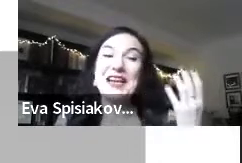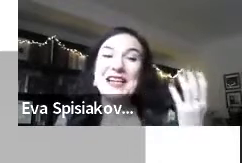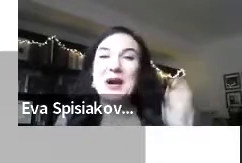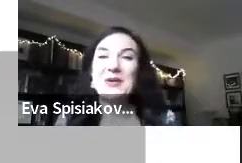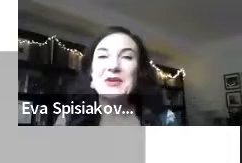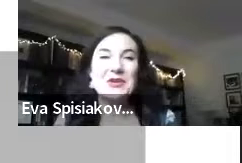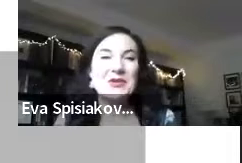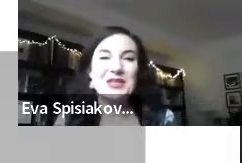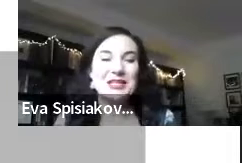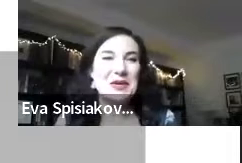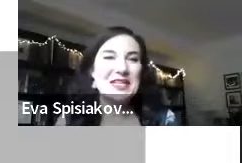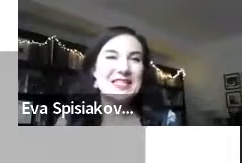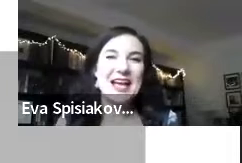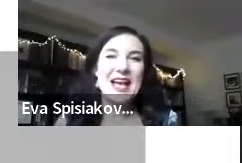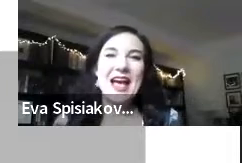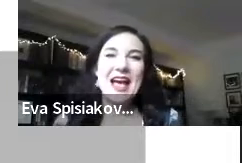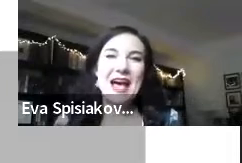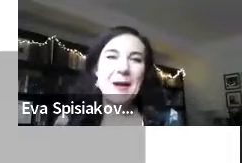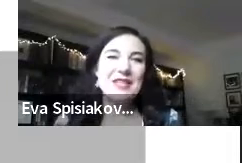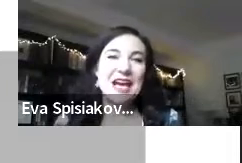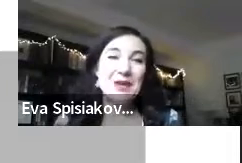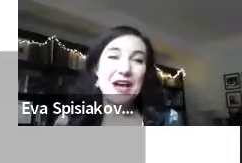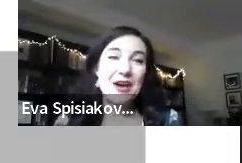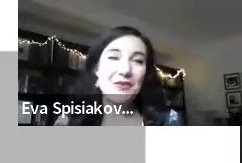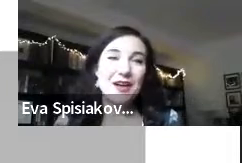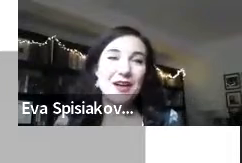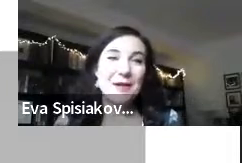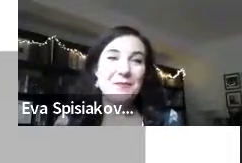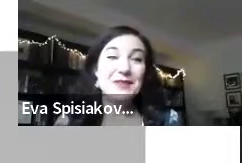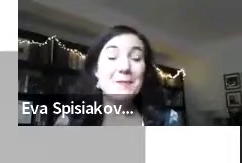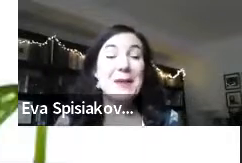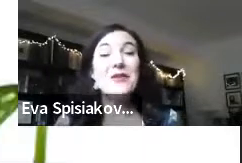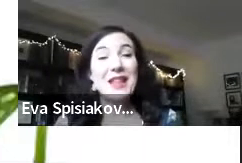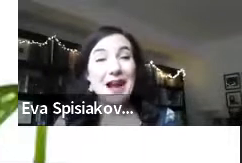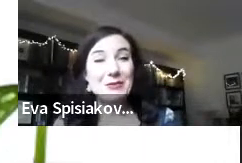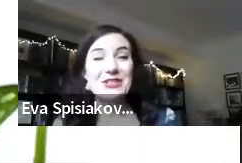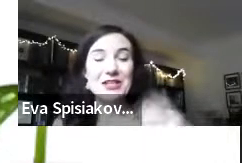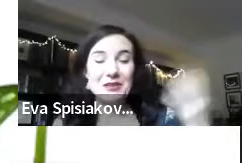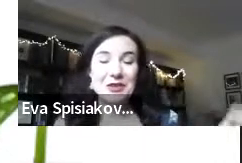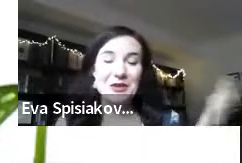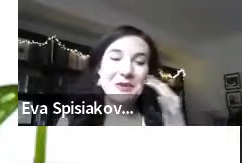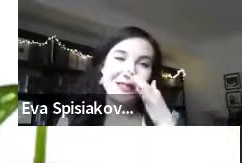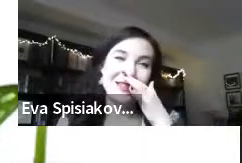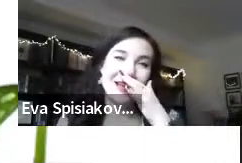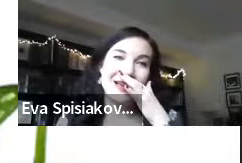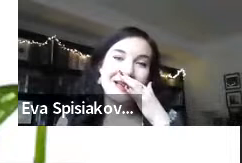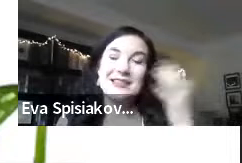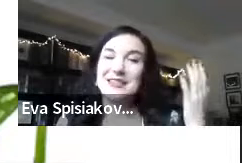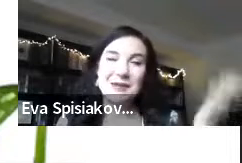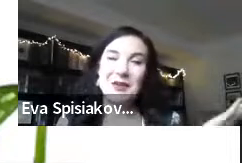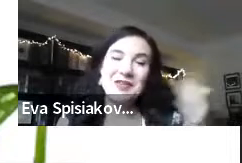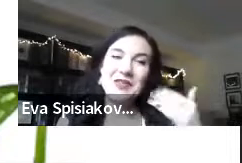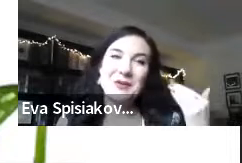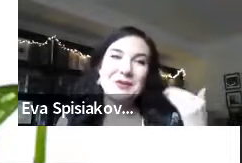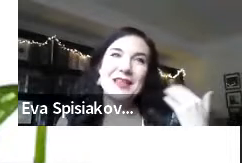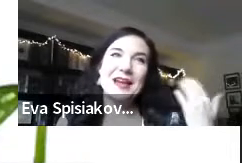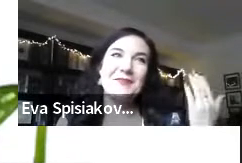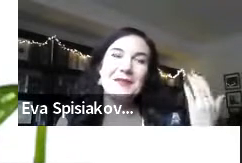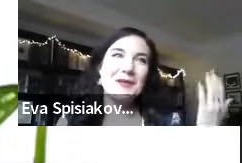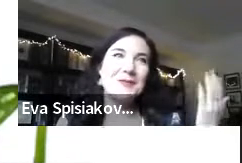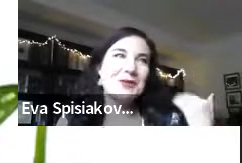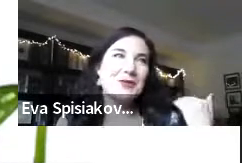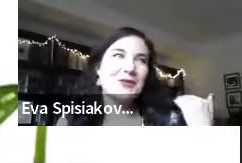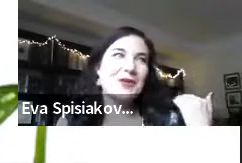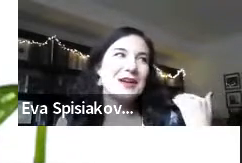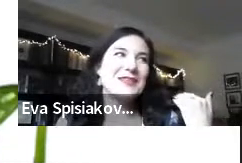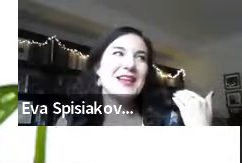very thoughtless about the choice of these words. Then we have Mail Online, which, if you don't know, this is a classic tabloid, so